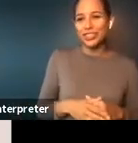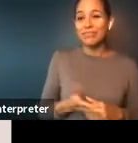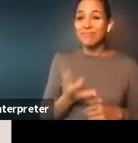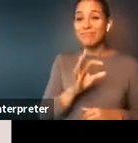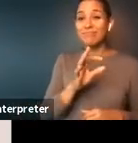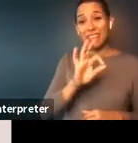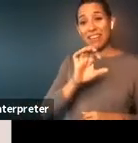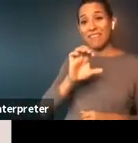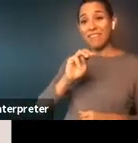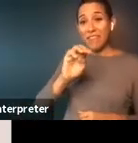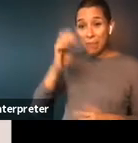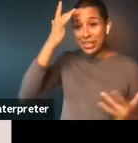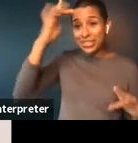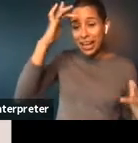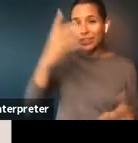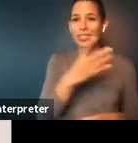and knowledge.